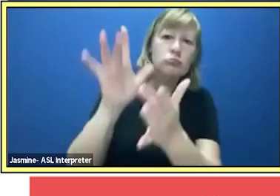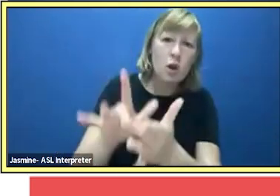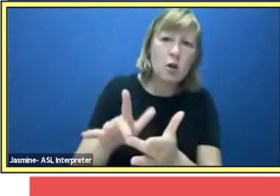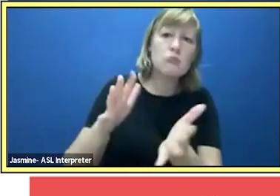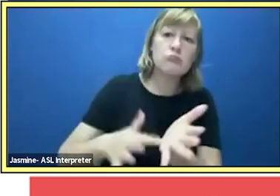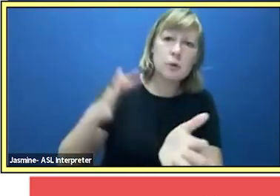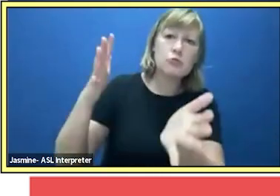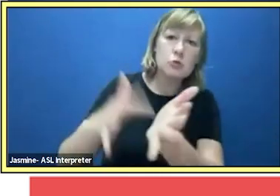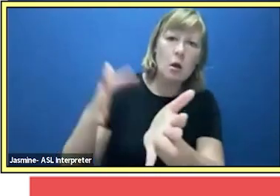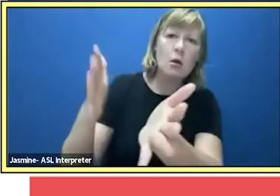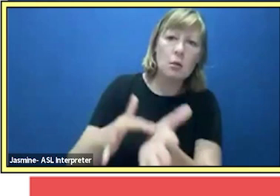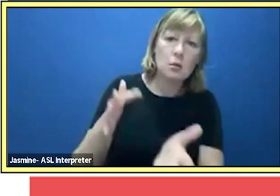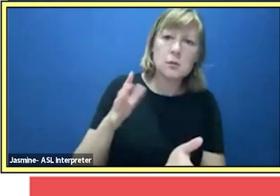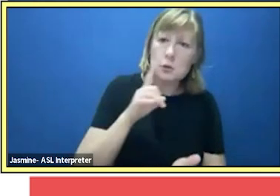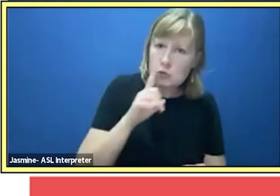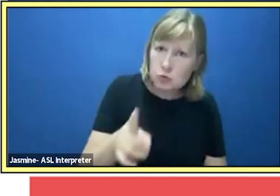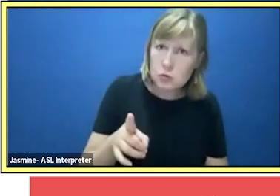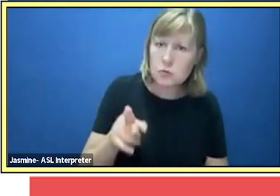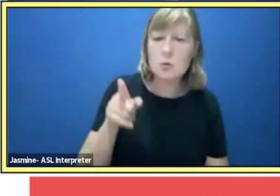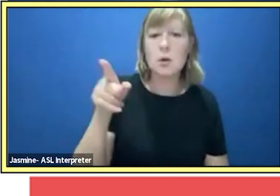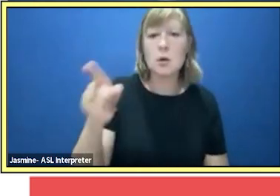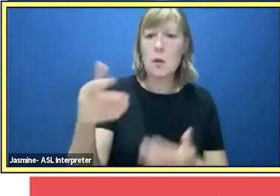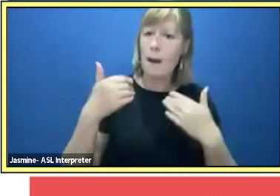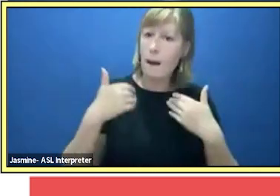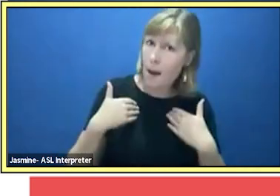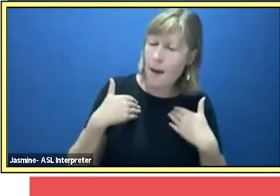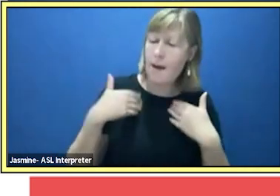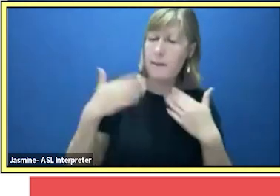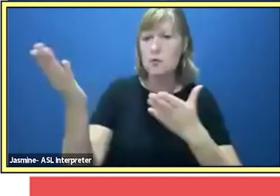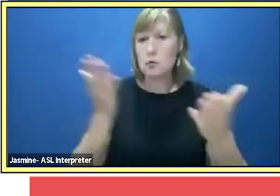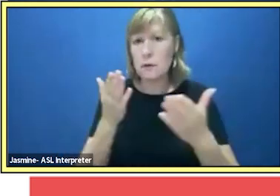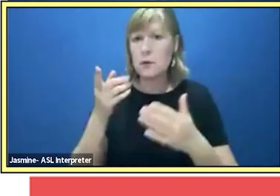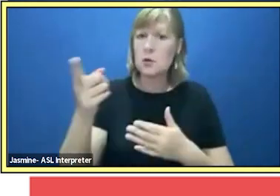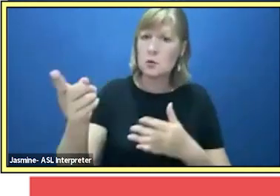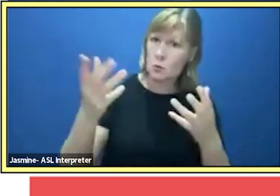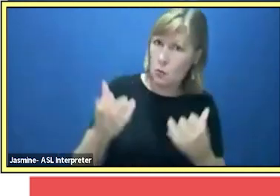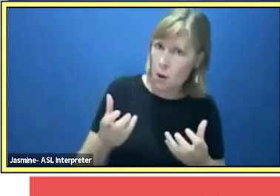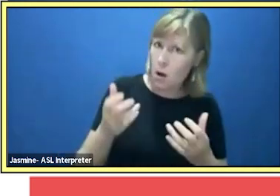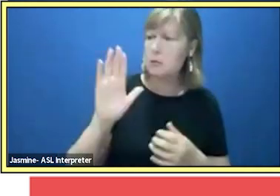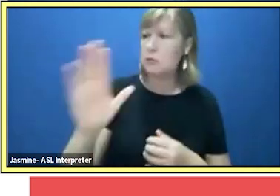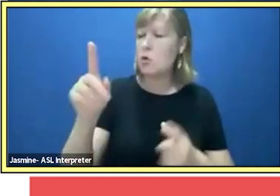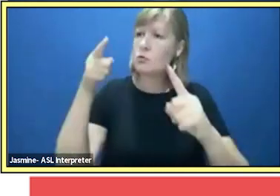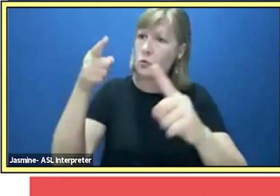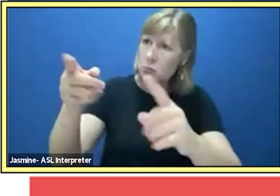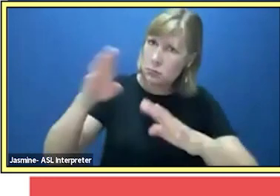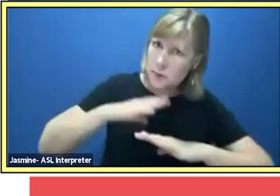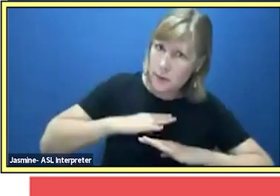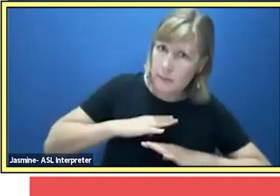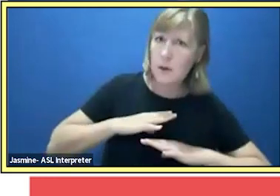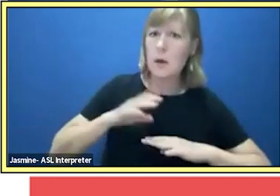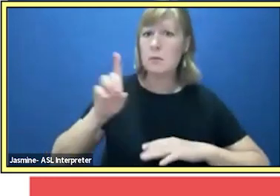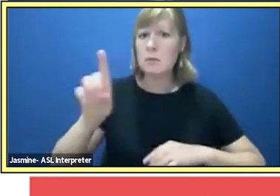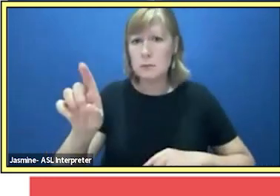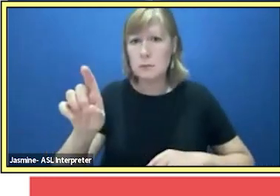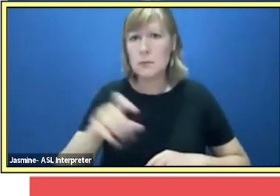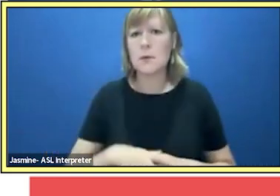you periodically to make sure that you are getting the services that you want in order to meet your goals.